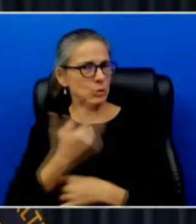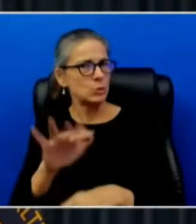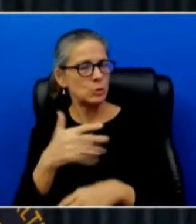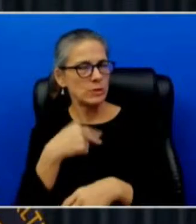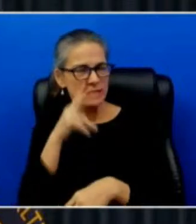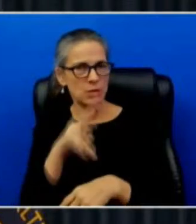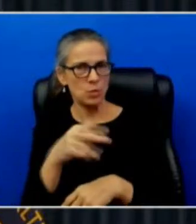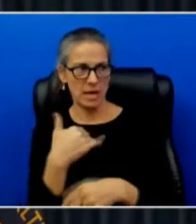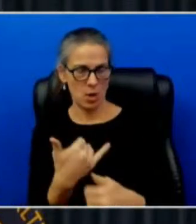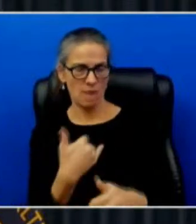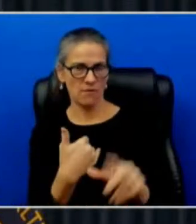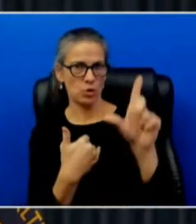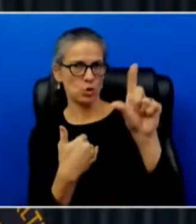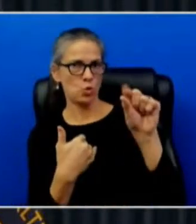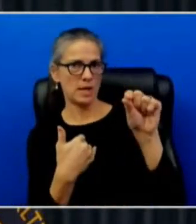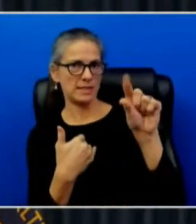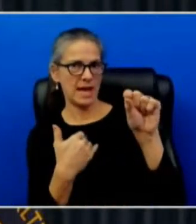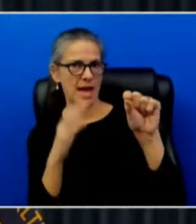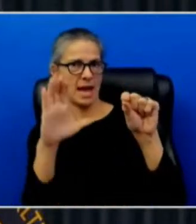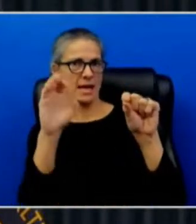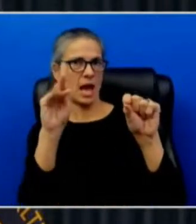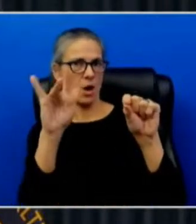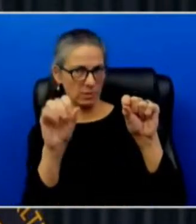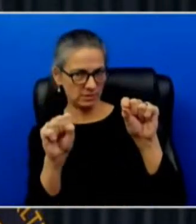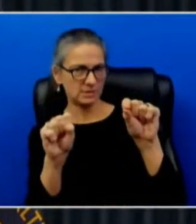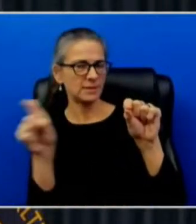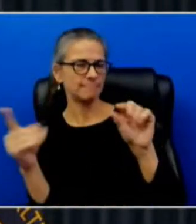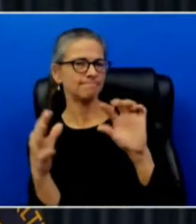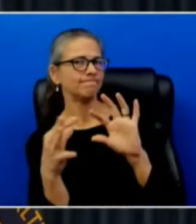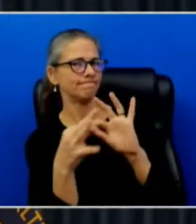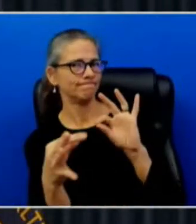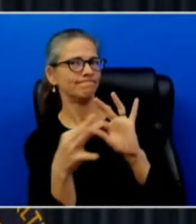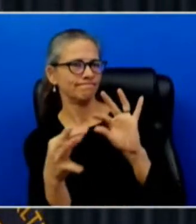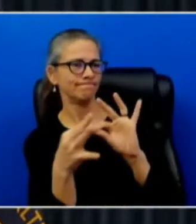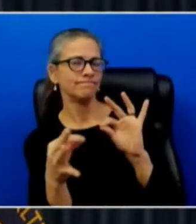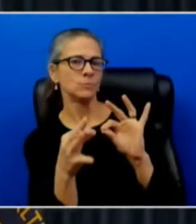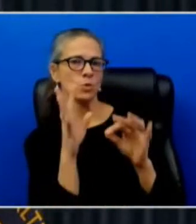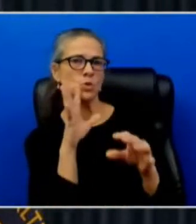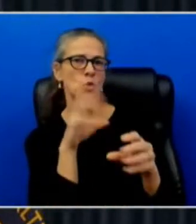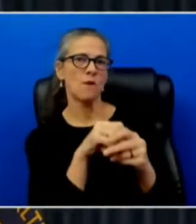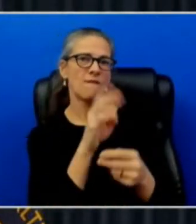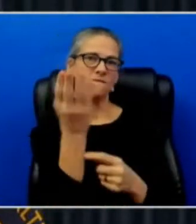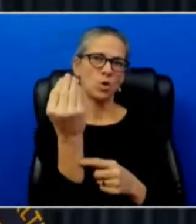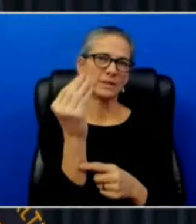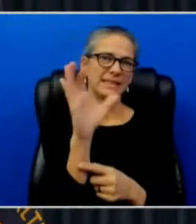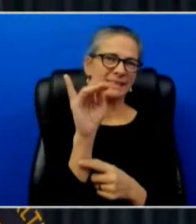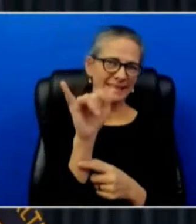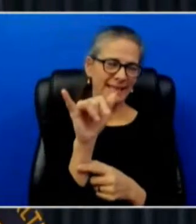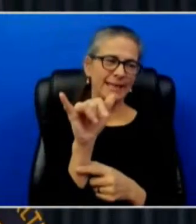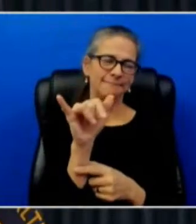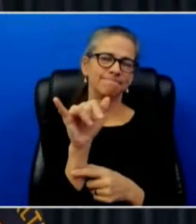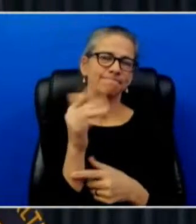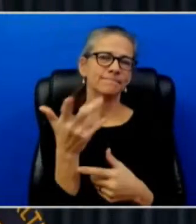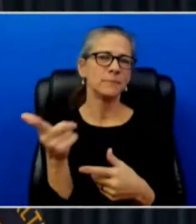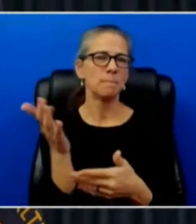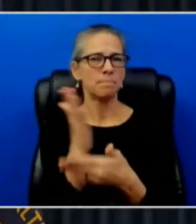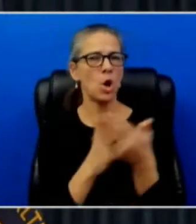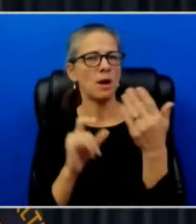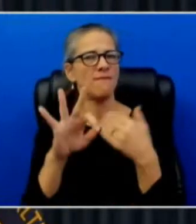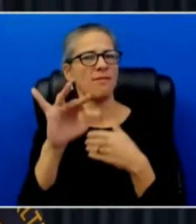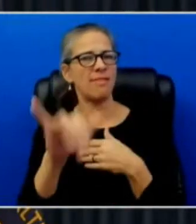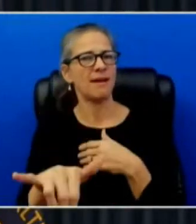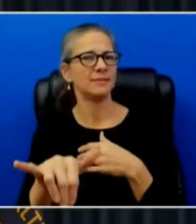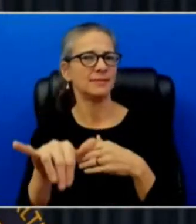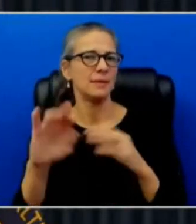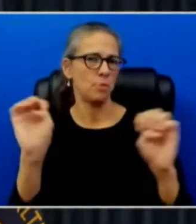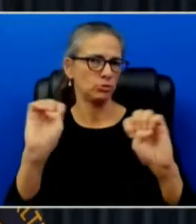20 counties now, either verbal or written, and we have a total of 14 cities that have declared. As we start talking about power outages, and there's